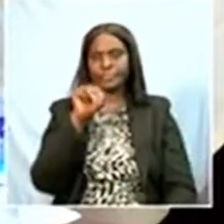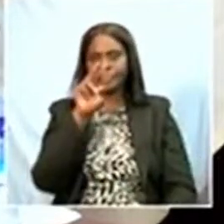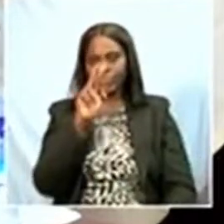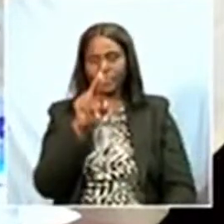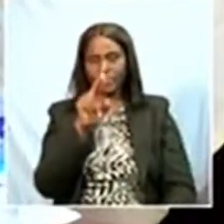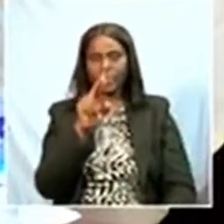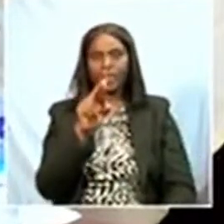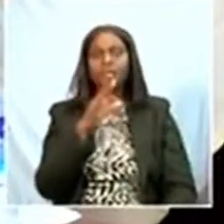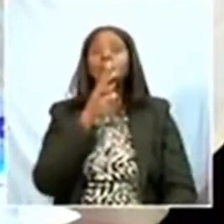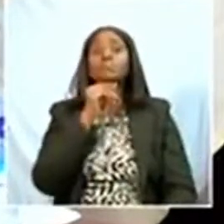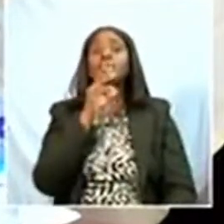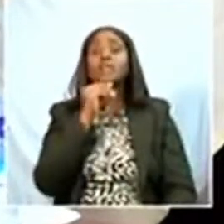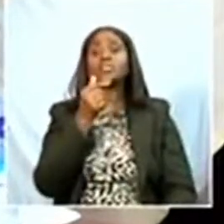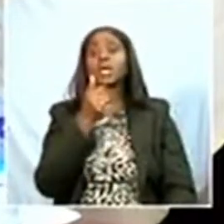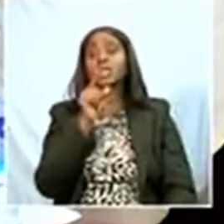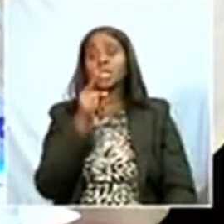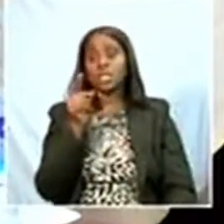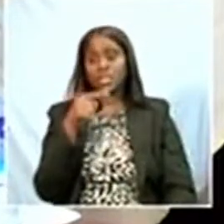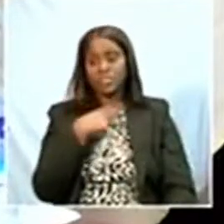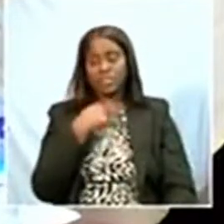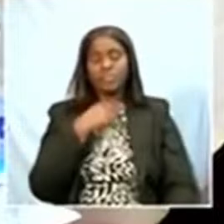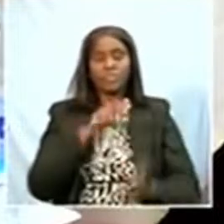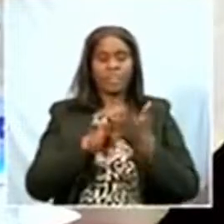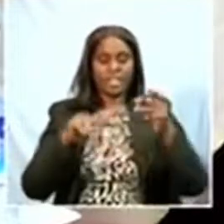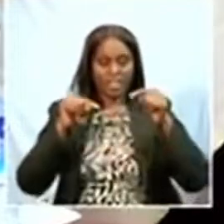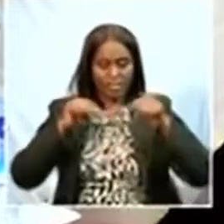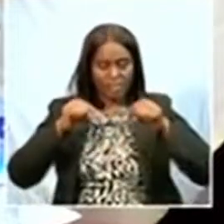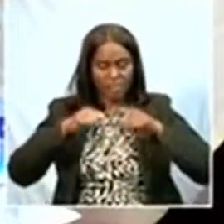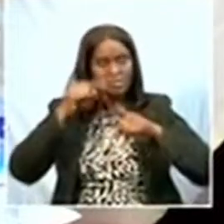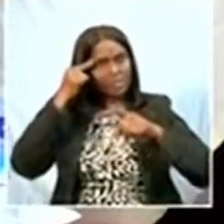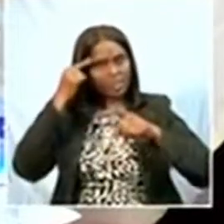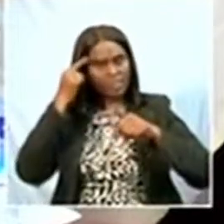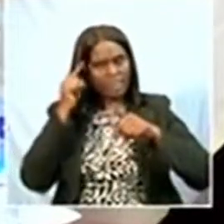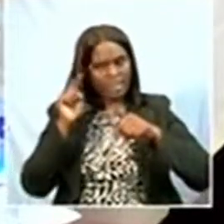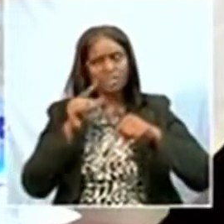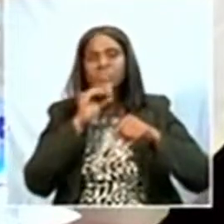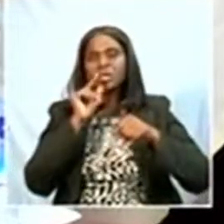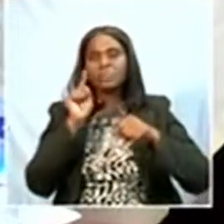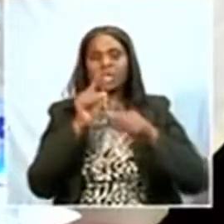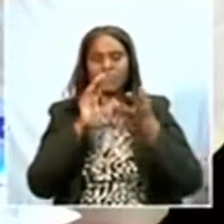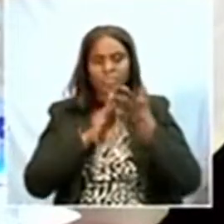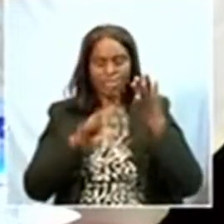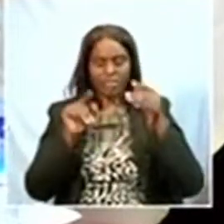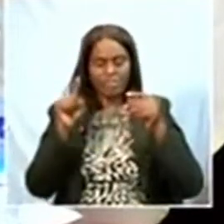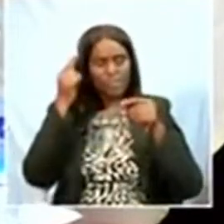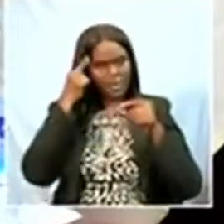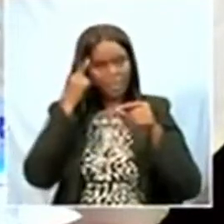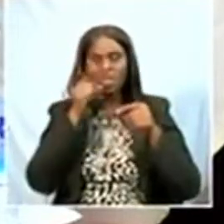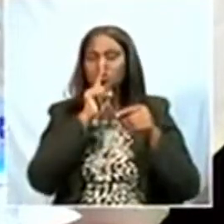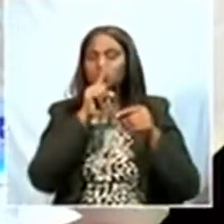a certain man, who I believe really loves this government, is stating the truth